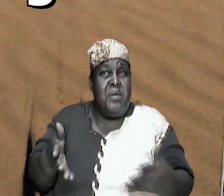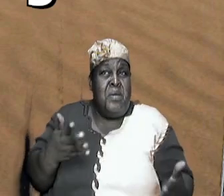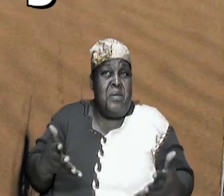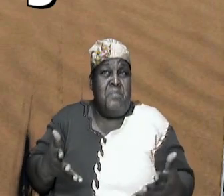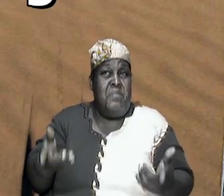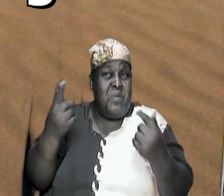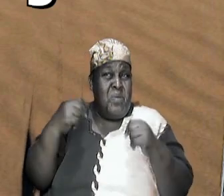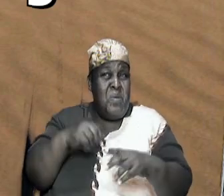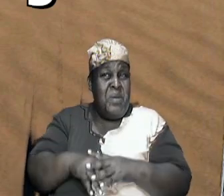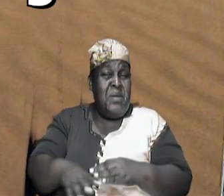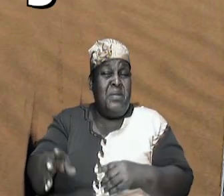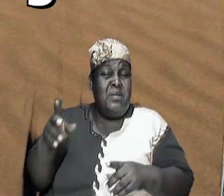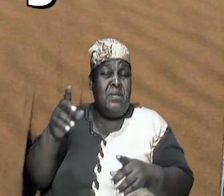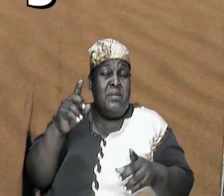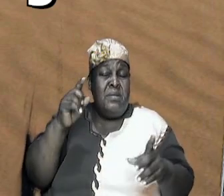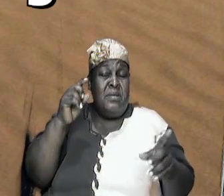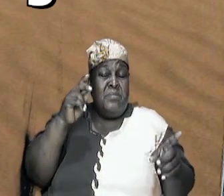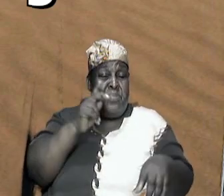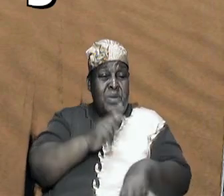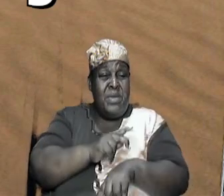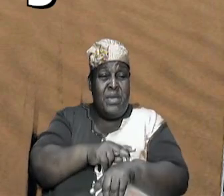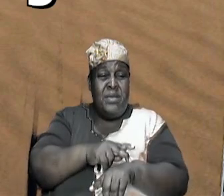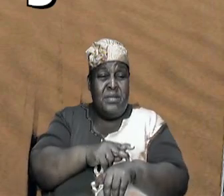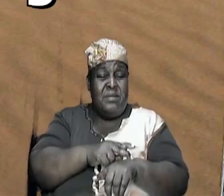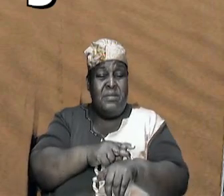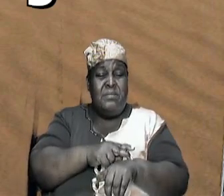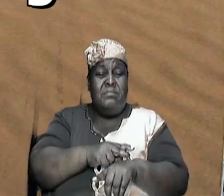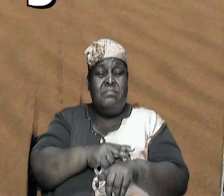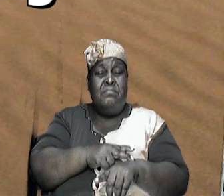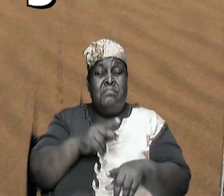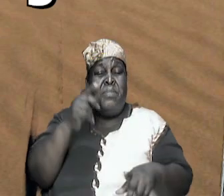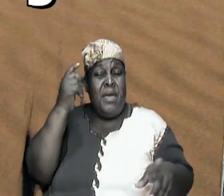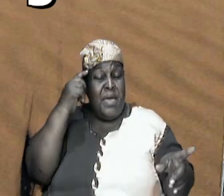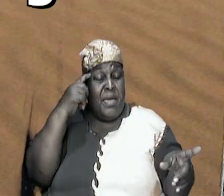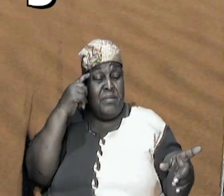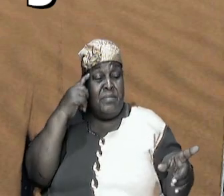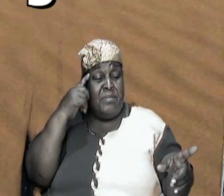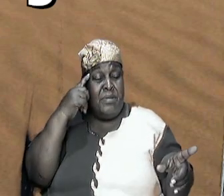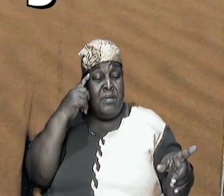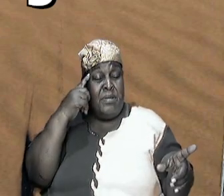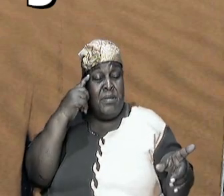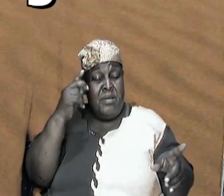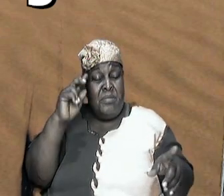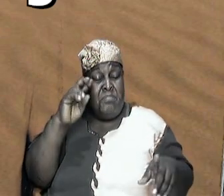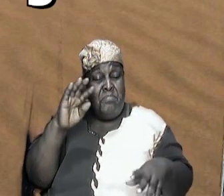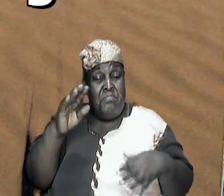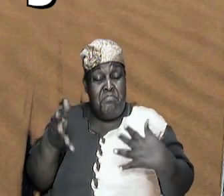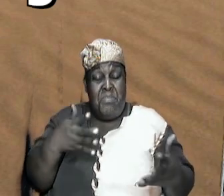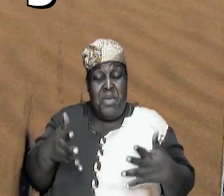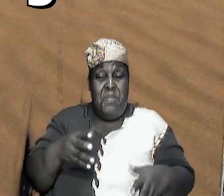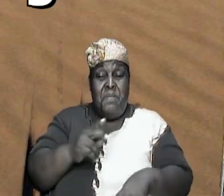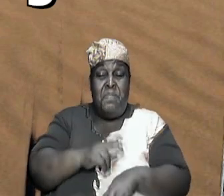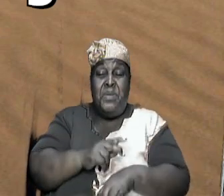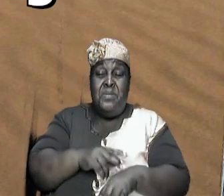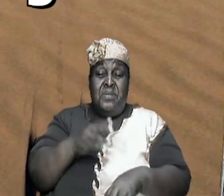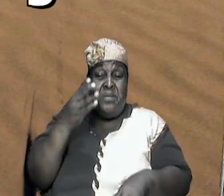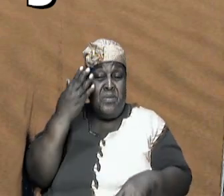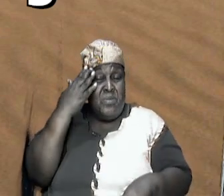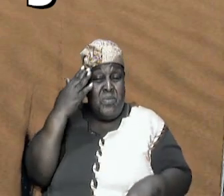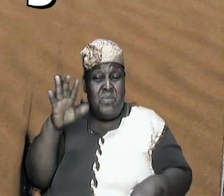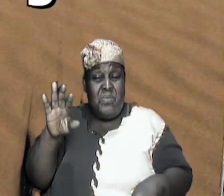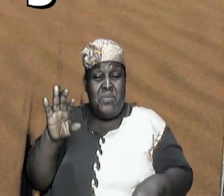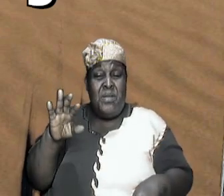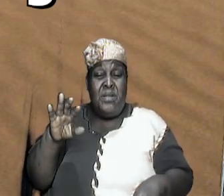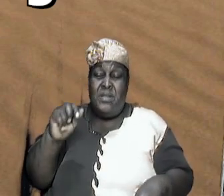in his mind and he said, Peter probably didn't know that this was actually a